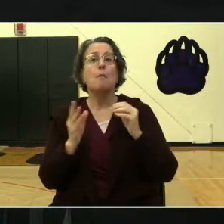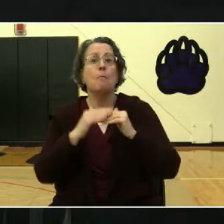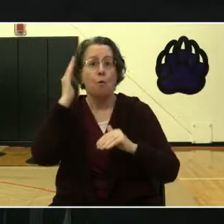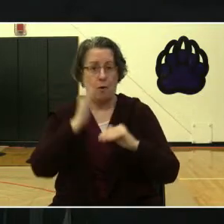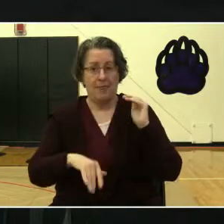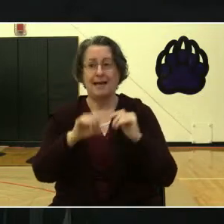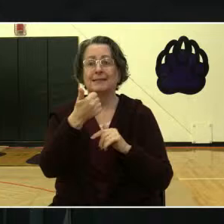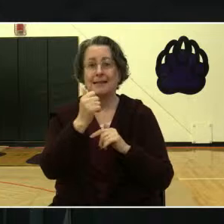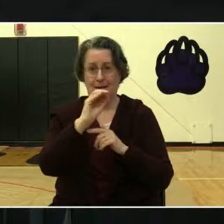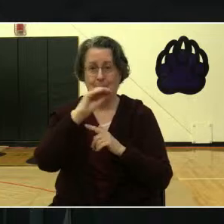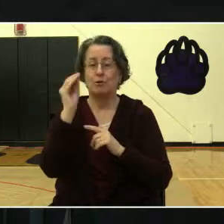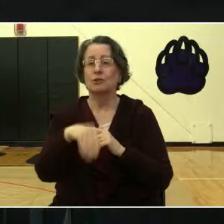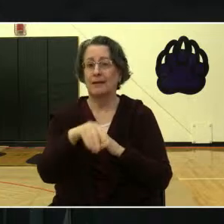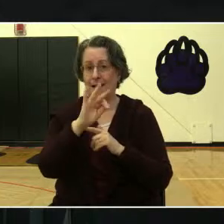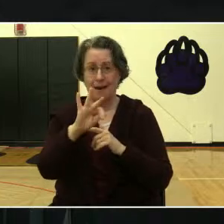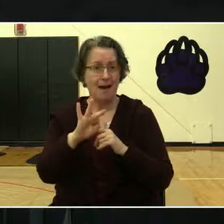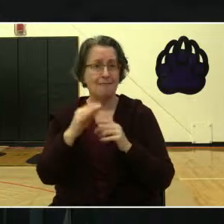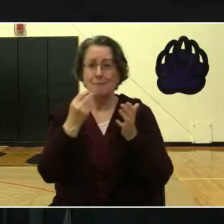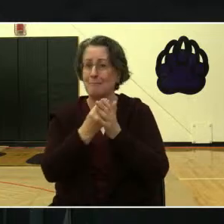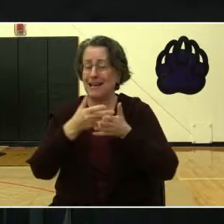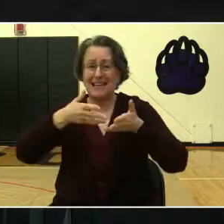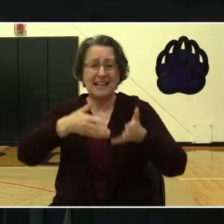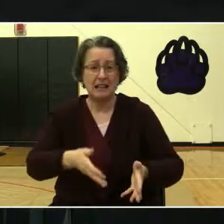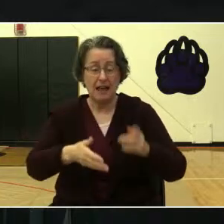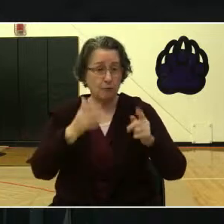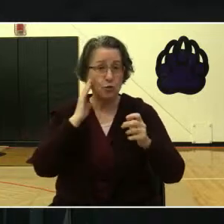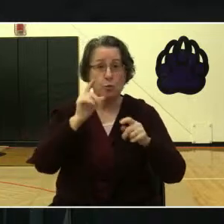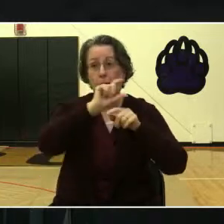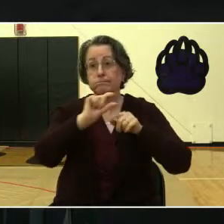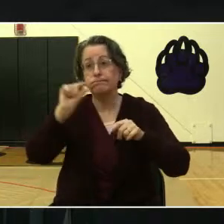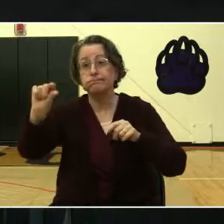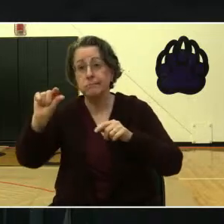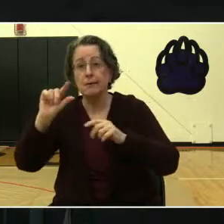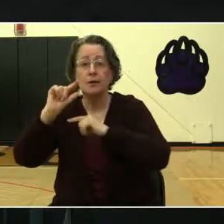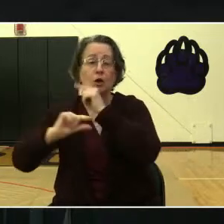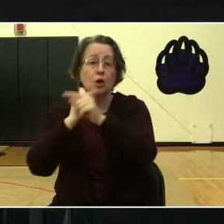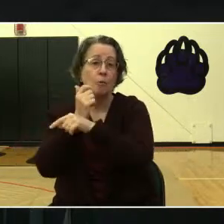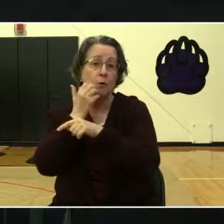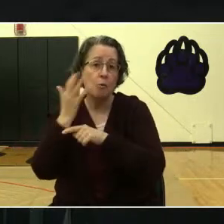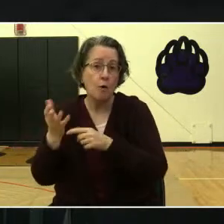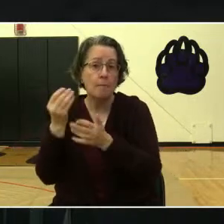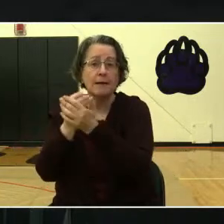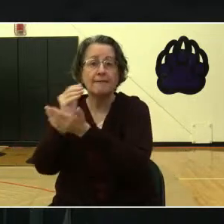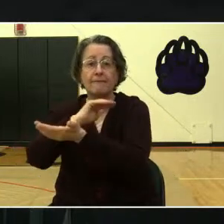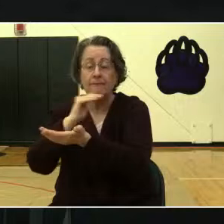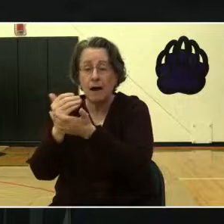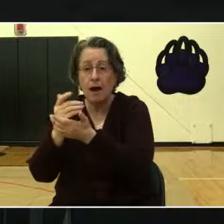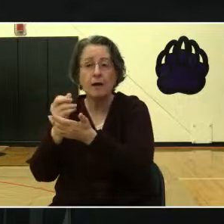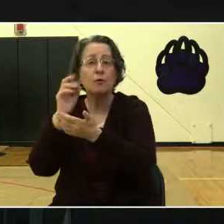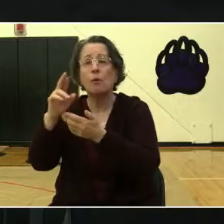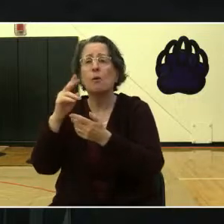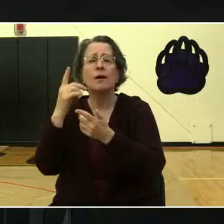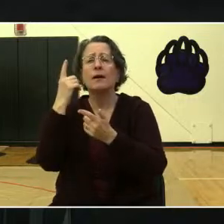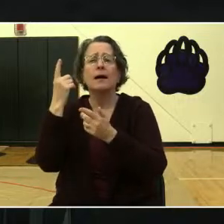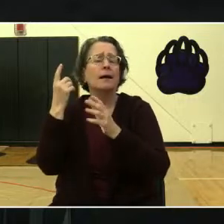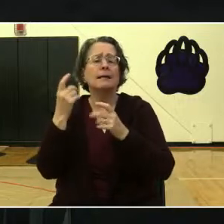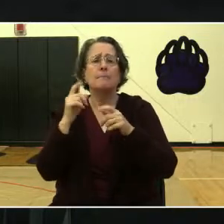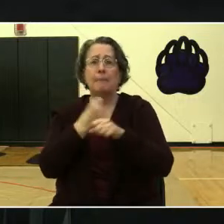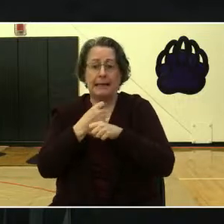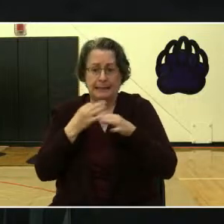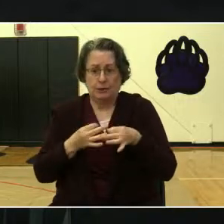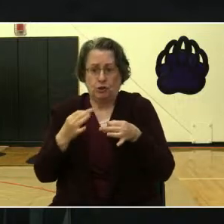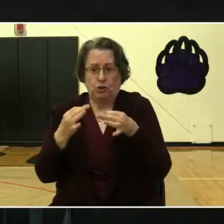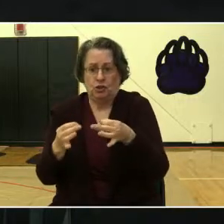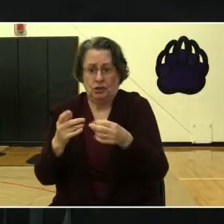balance put towards global warming fund or action to take that step to achieve that as